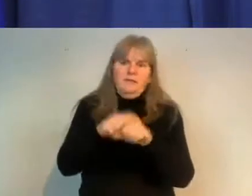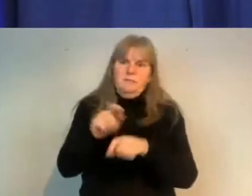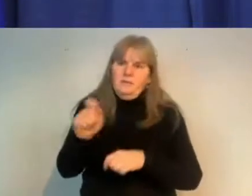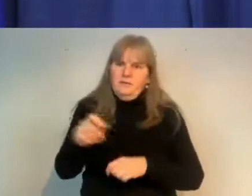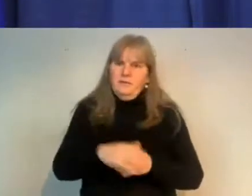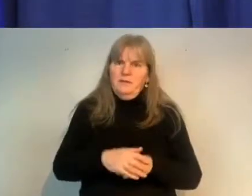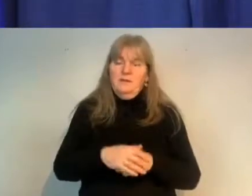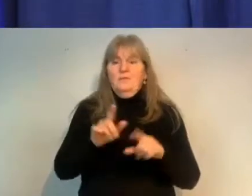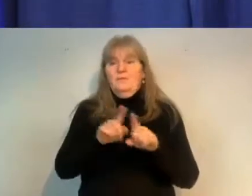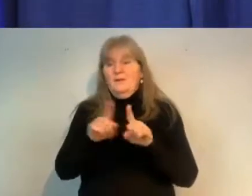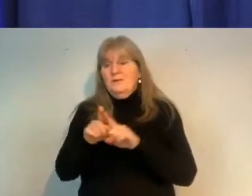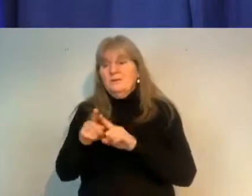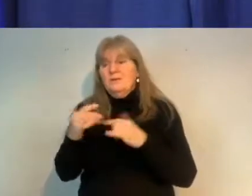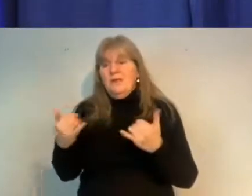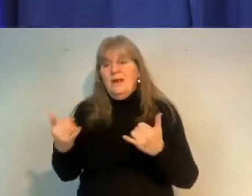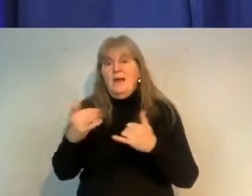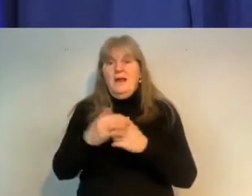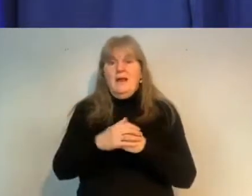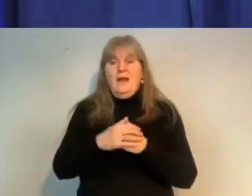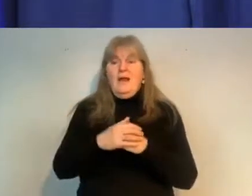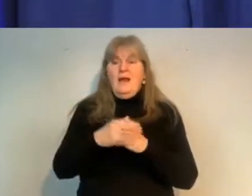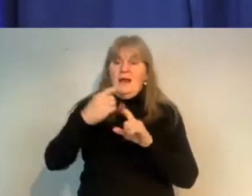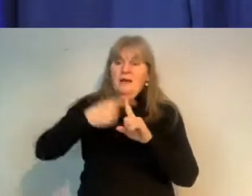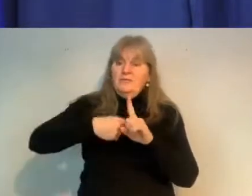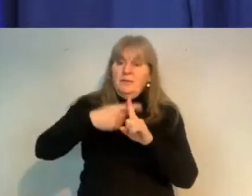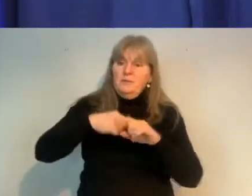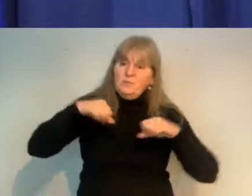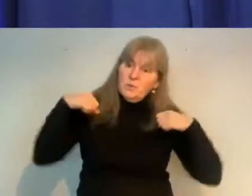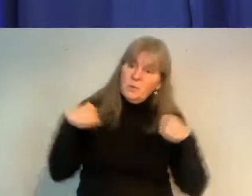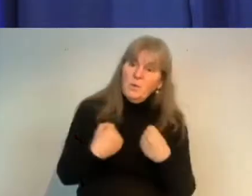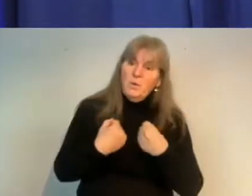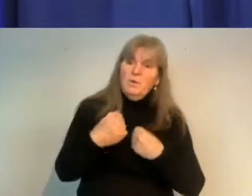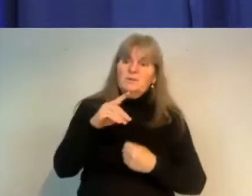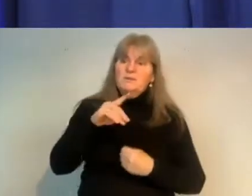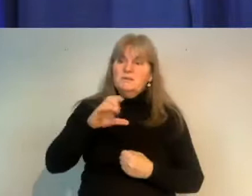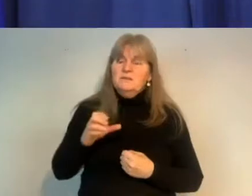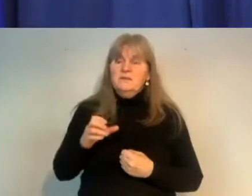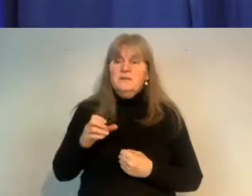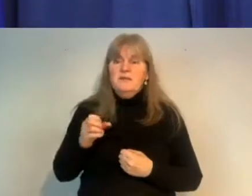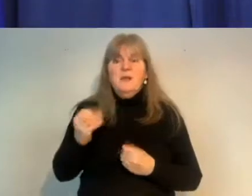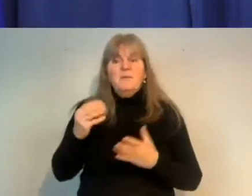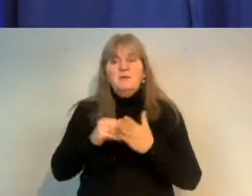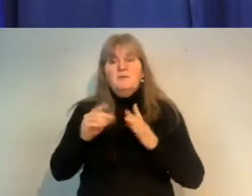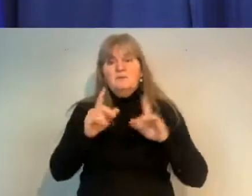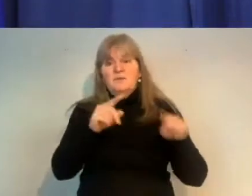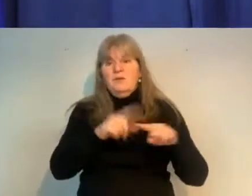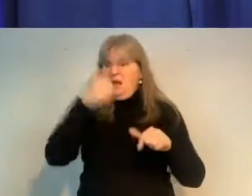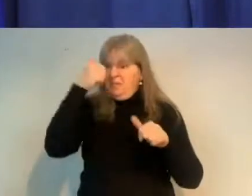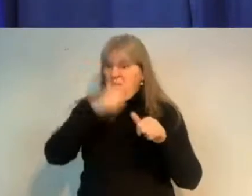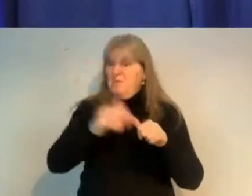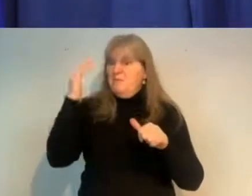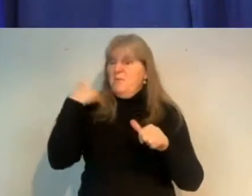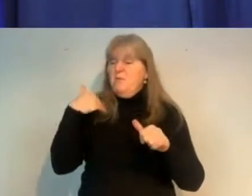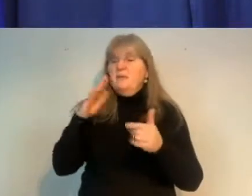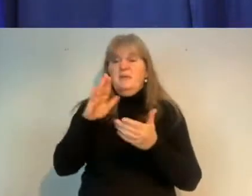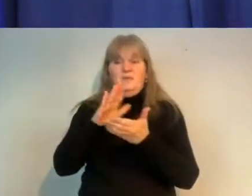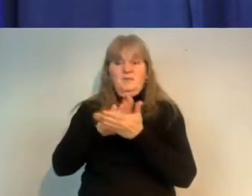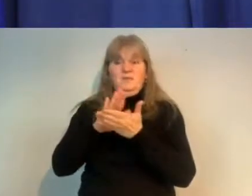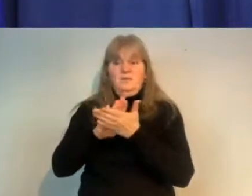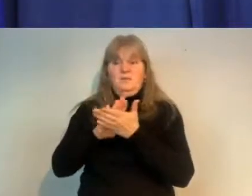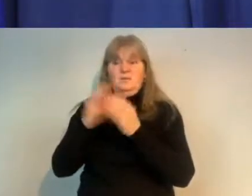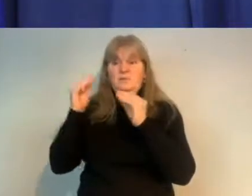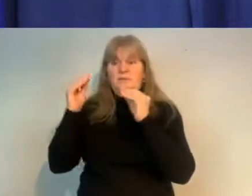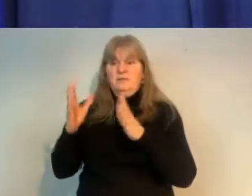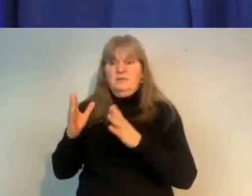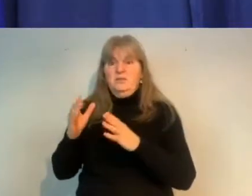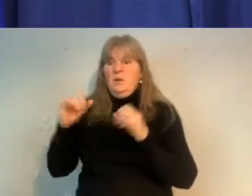exacerbating factors of the temperatures right now in Dawson. I remember being in school before COVID, and yeah, if it's cold out, you're going